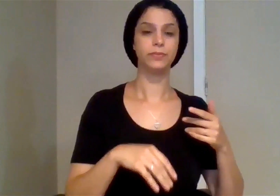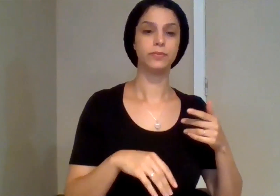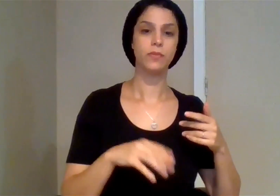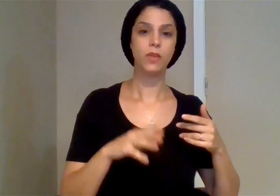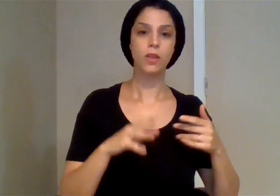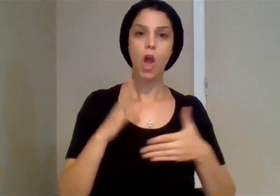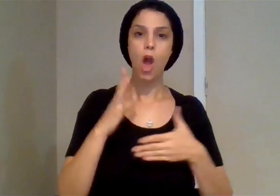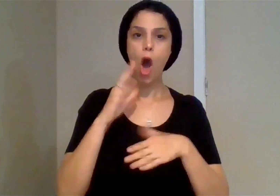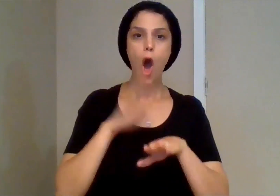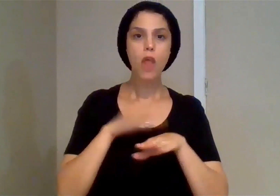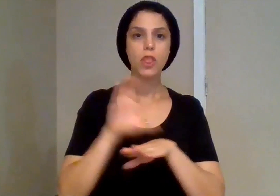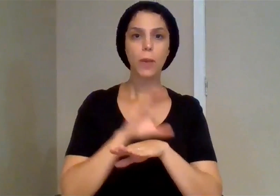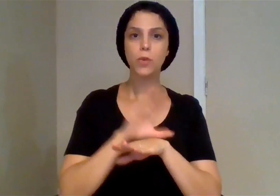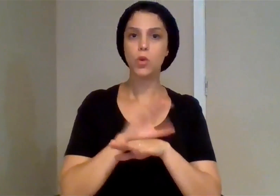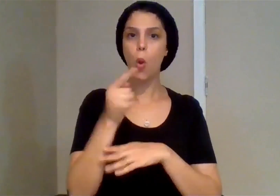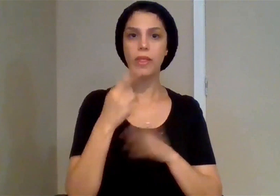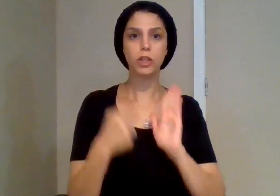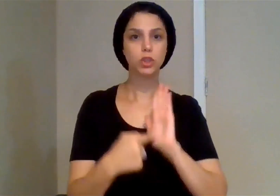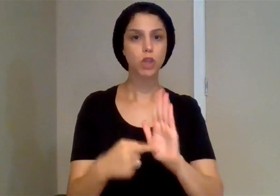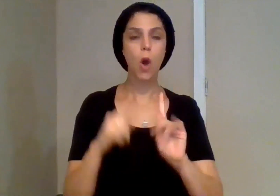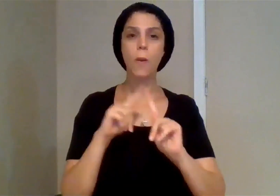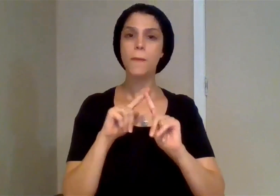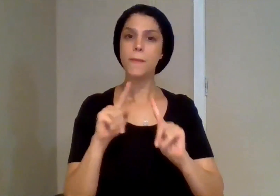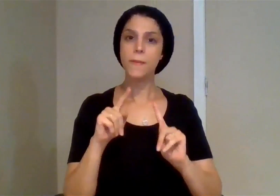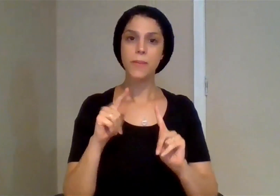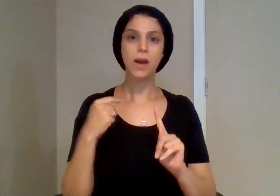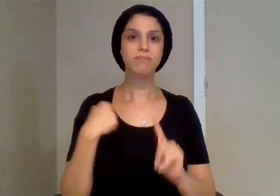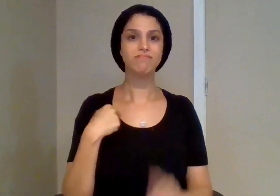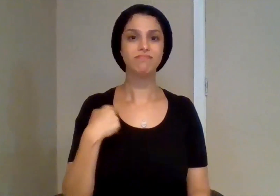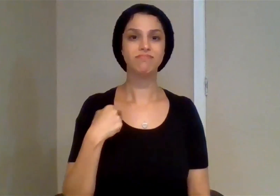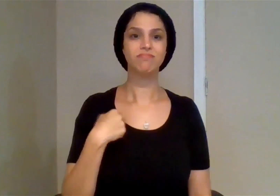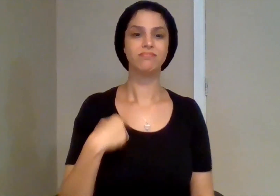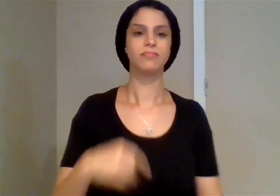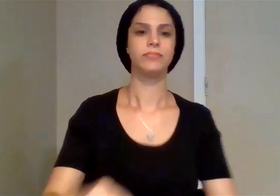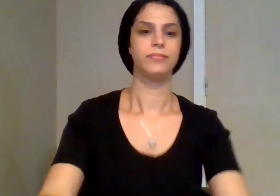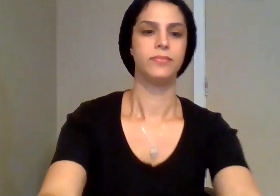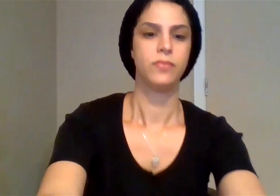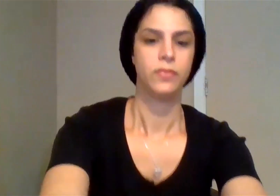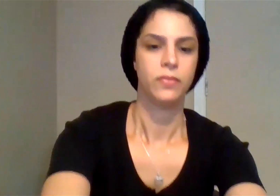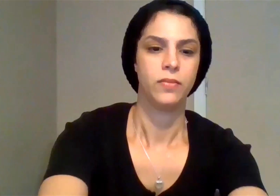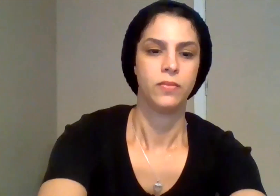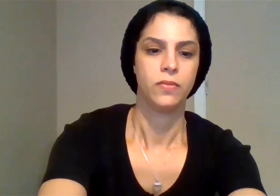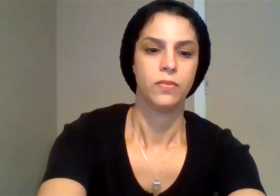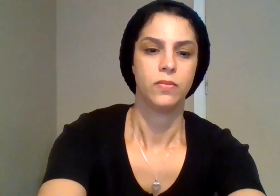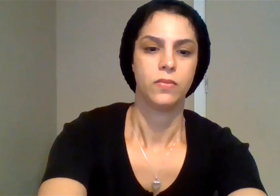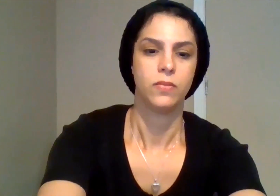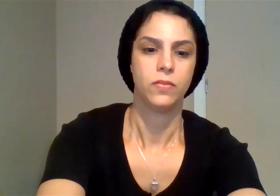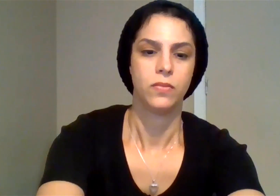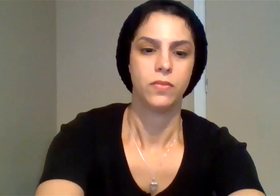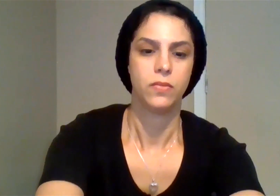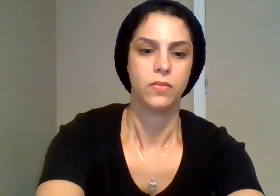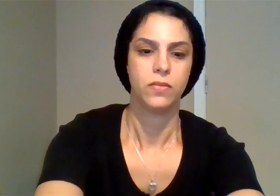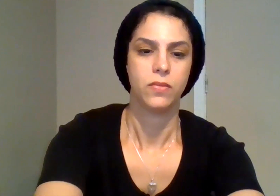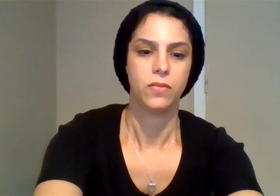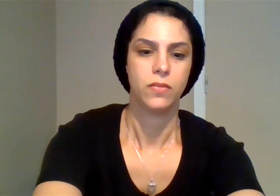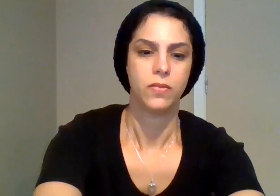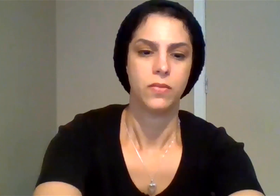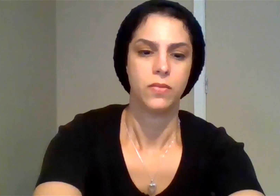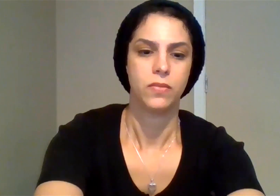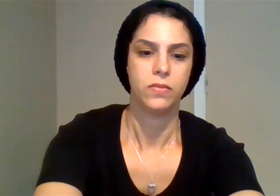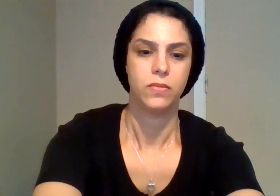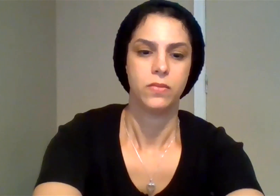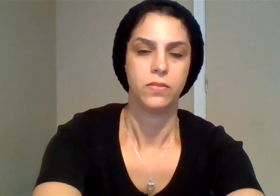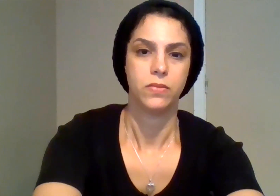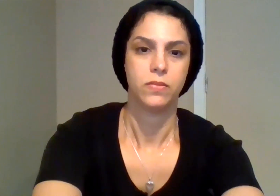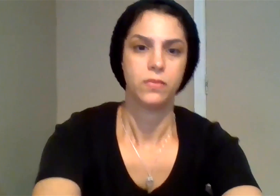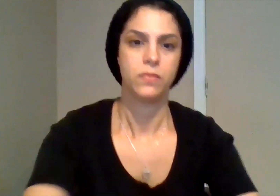on the computer. However, if I'm say I'm doing a running record on a child, I'm listening to a child read, or